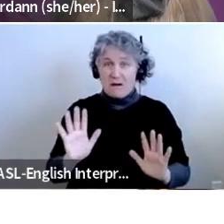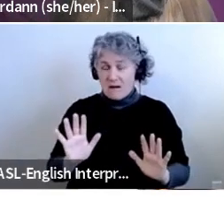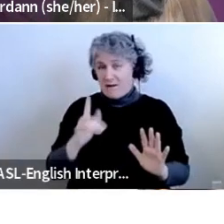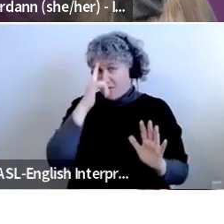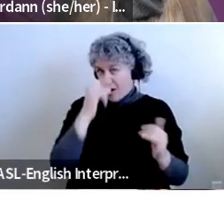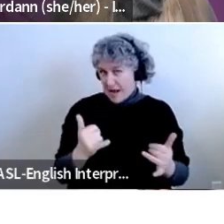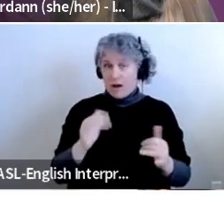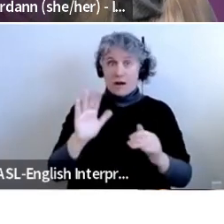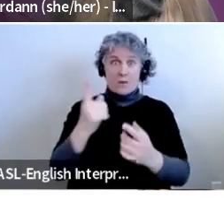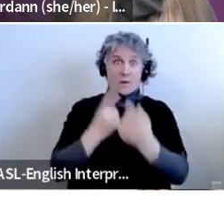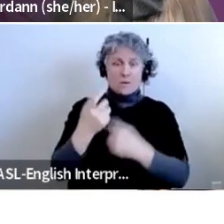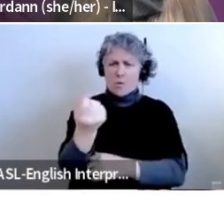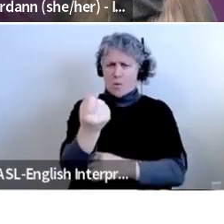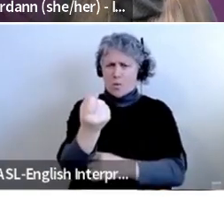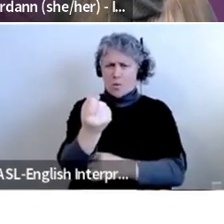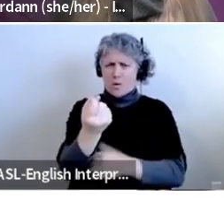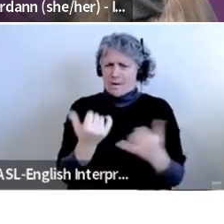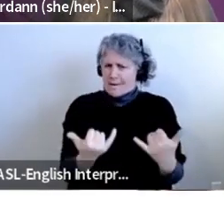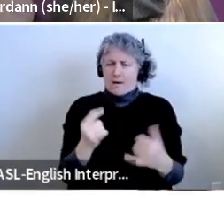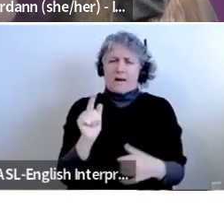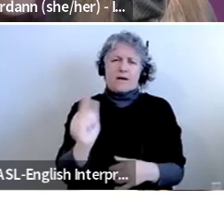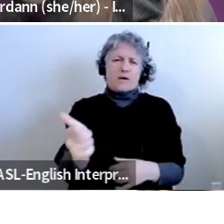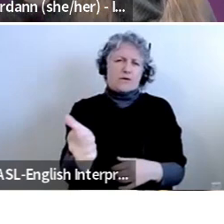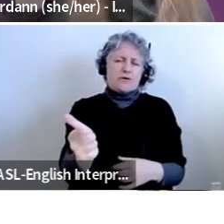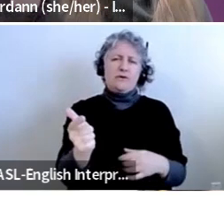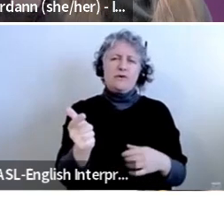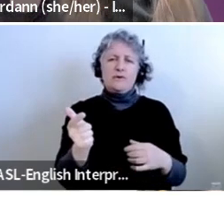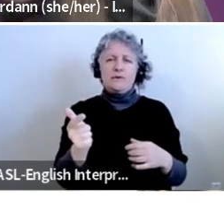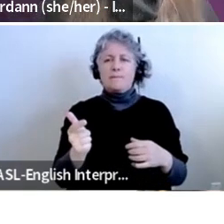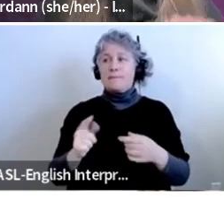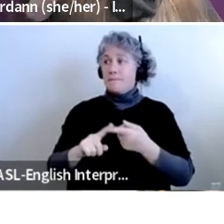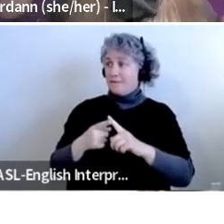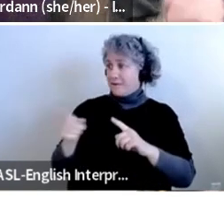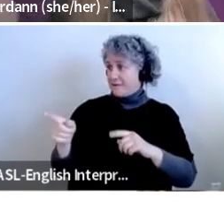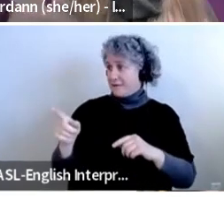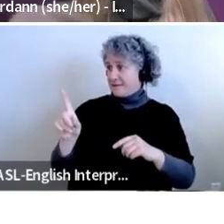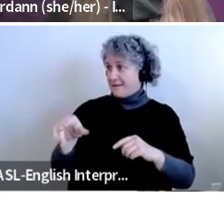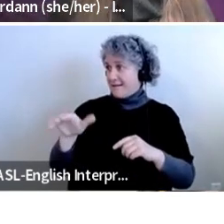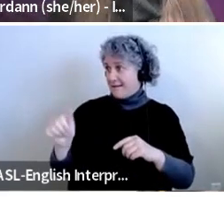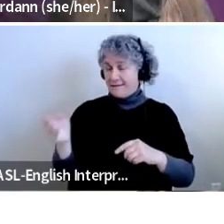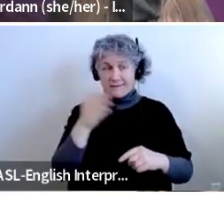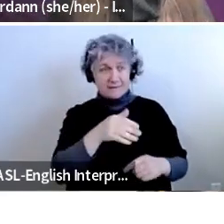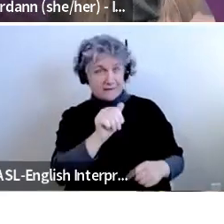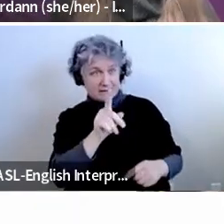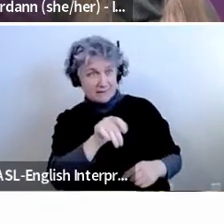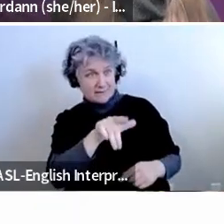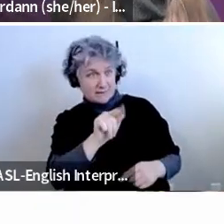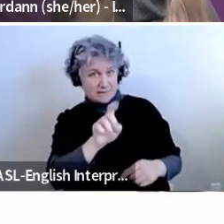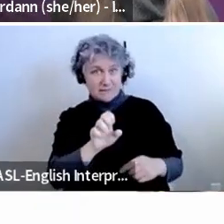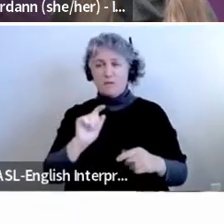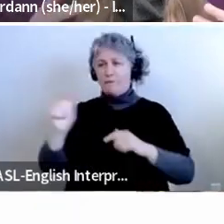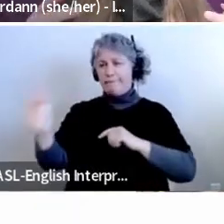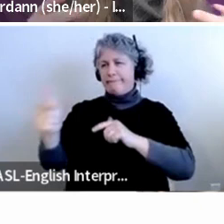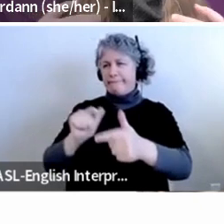hold your questions to the end, and then my friends Adelaide and Diana will rotate between addressing questions in the chat box